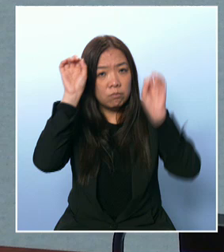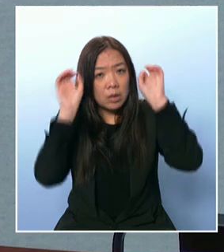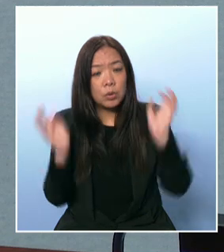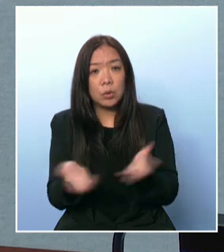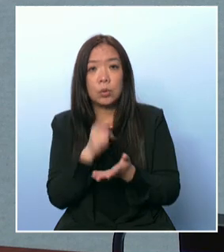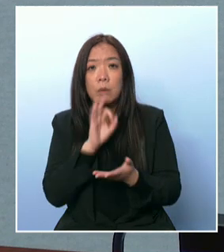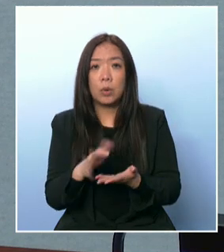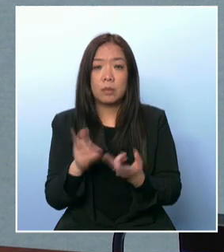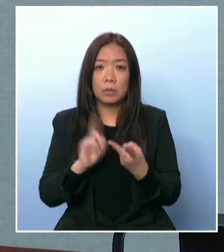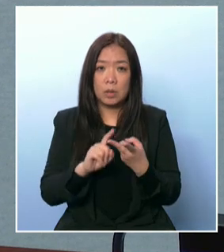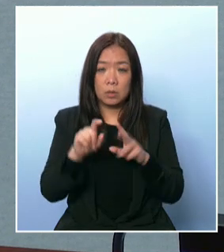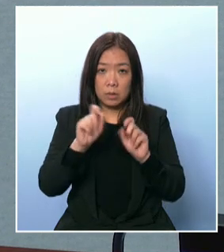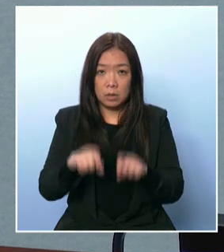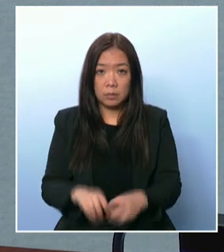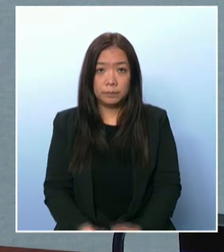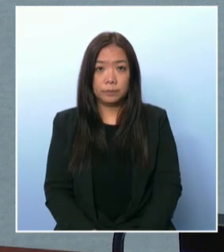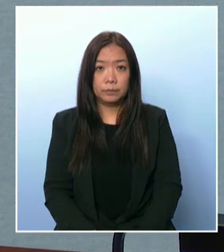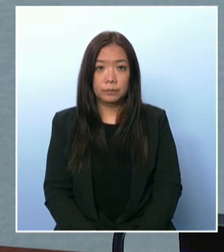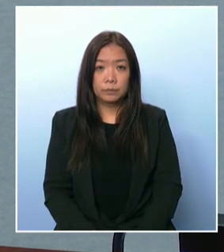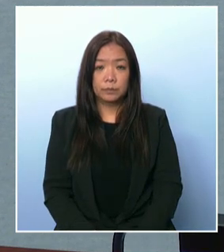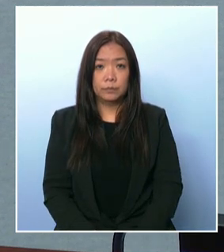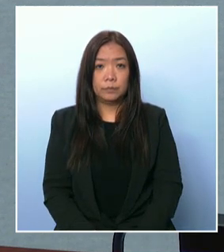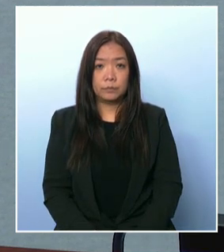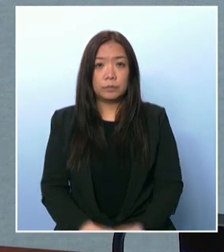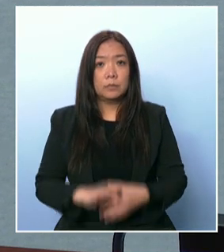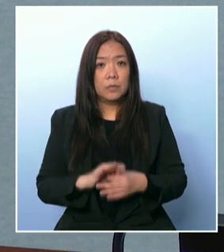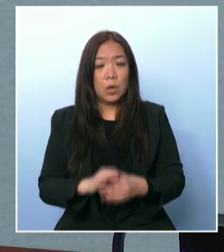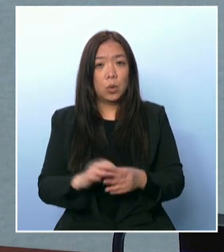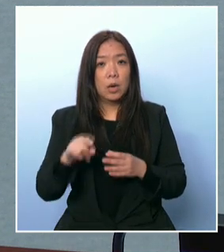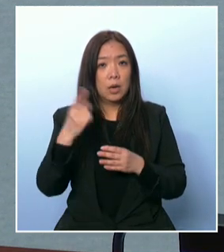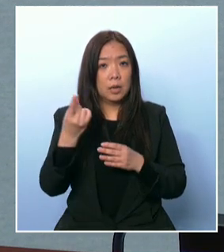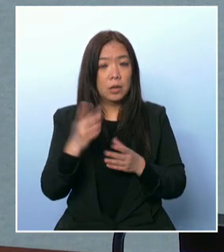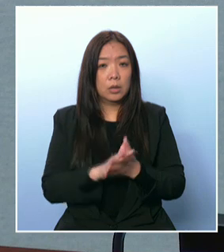CM practitioners, can the government do something to encourage more